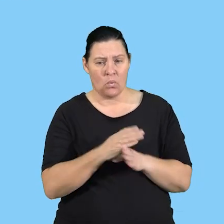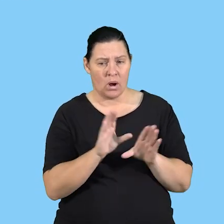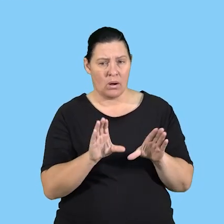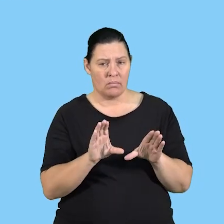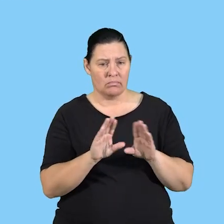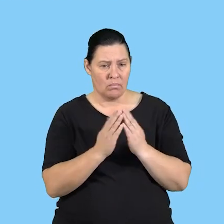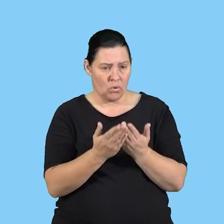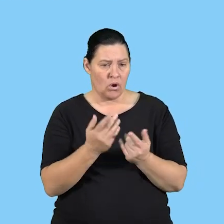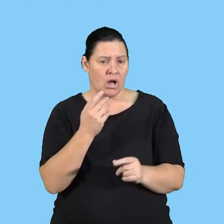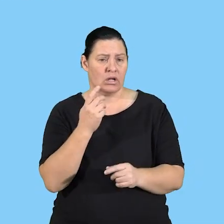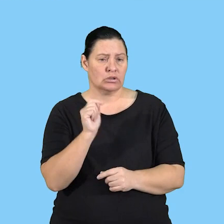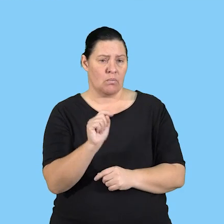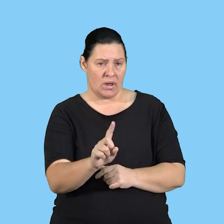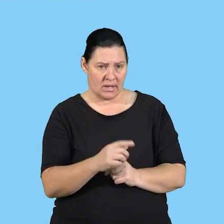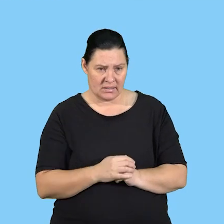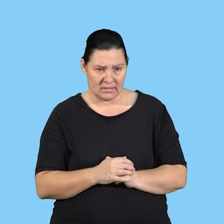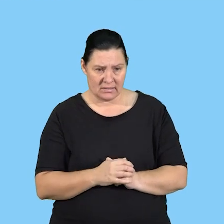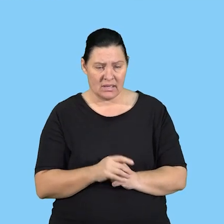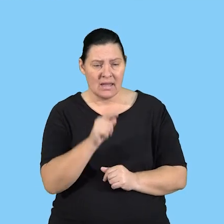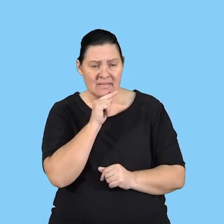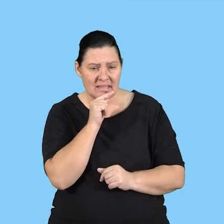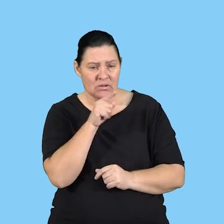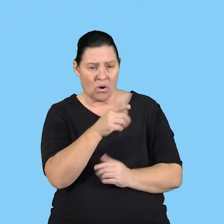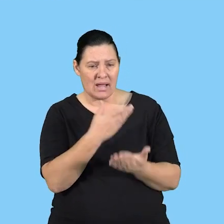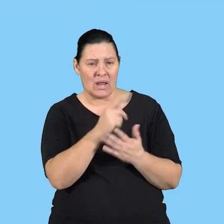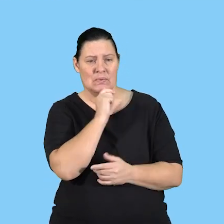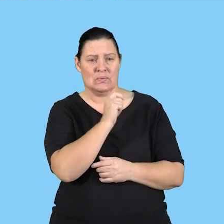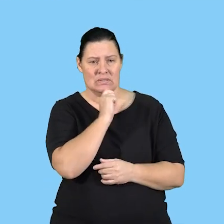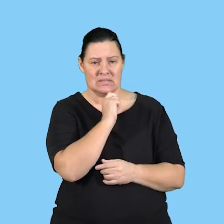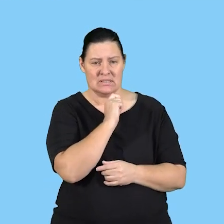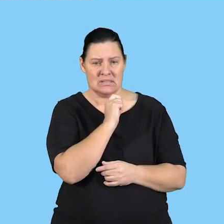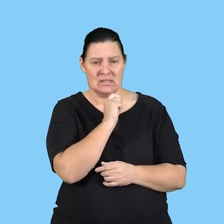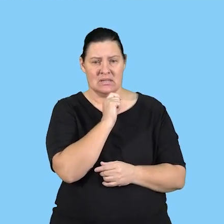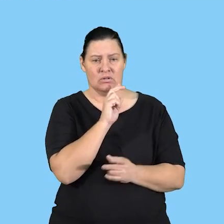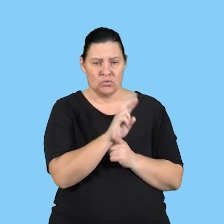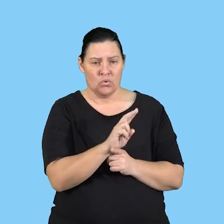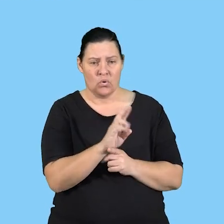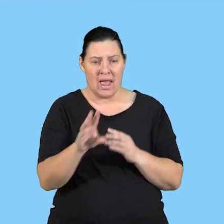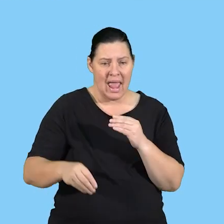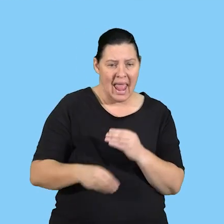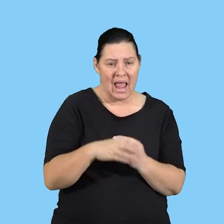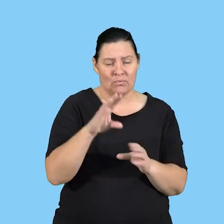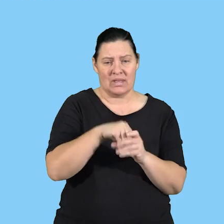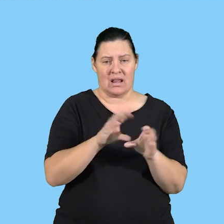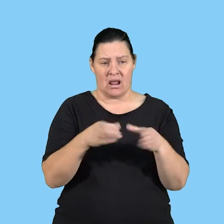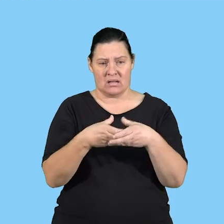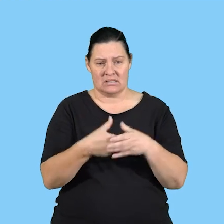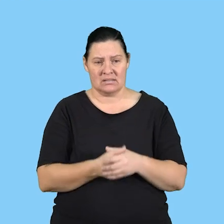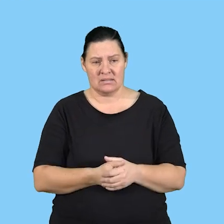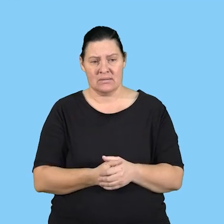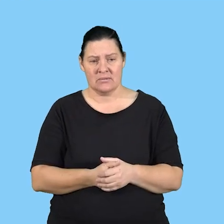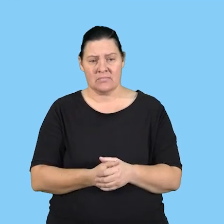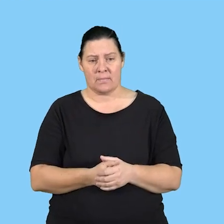1. This is the type of apparatus one can use to supplement in the classroom,